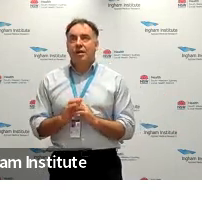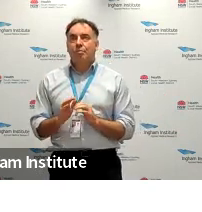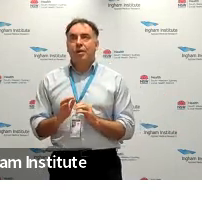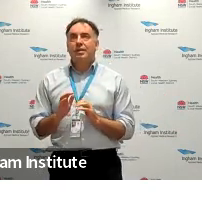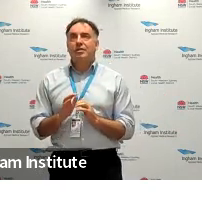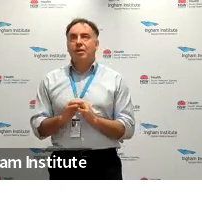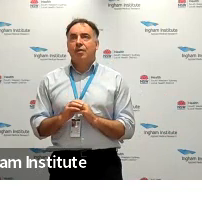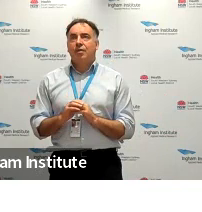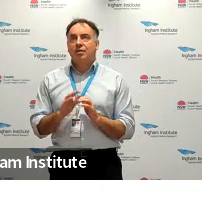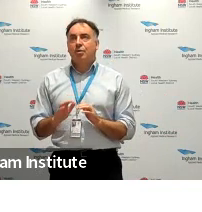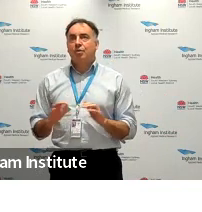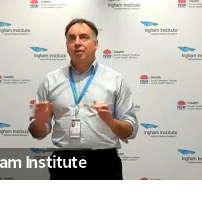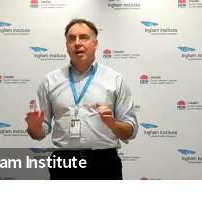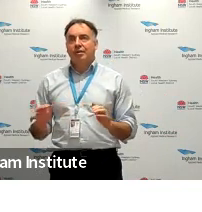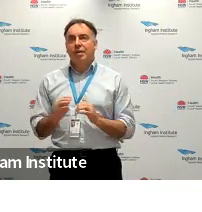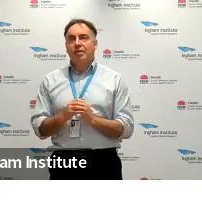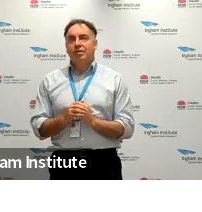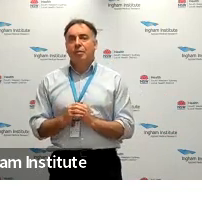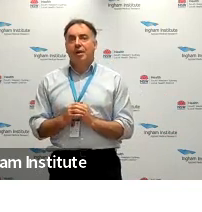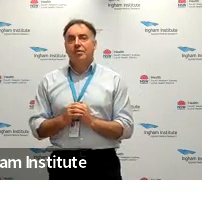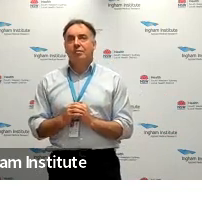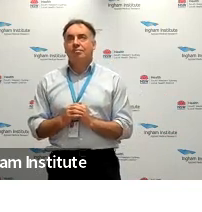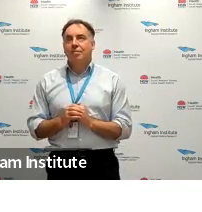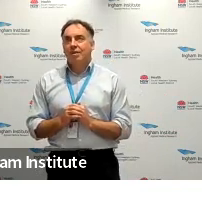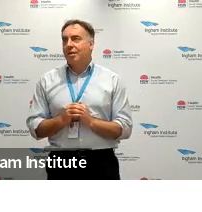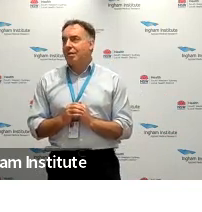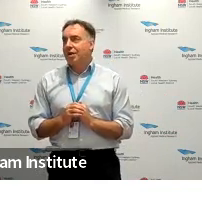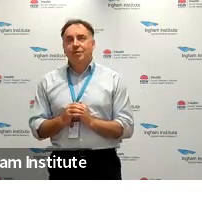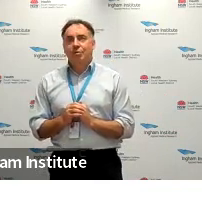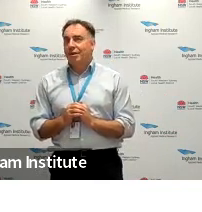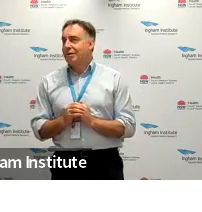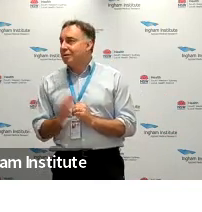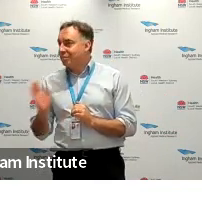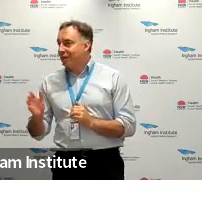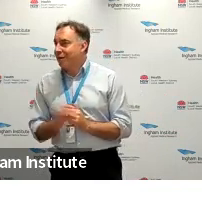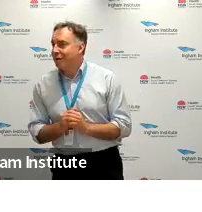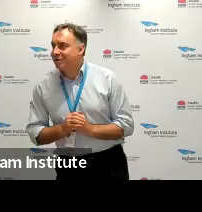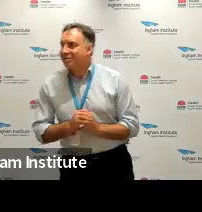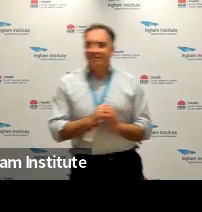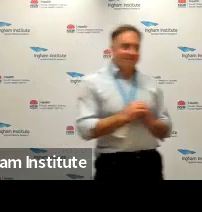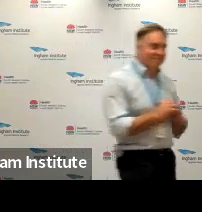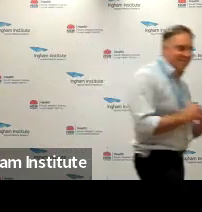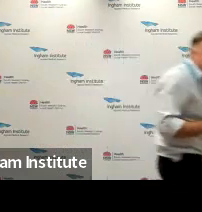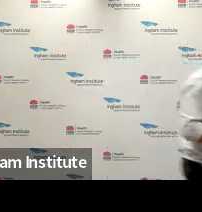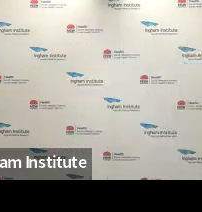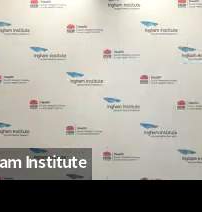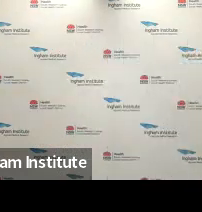everything in place for a smooth experience for our patient. I'm going to stop there, I think. Thank you very much.